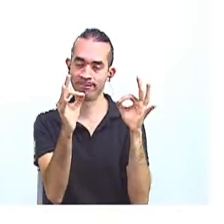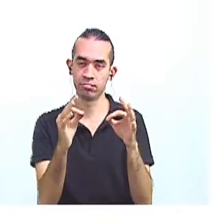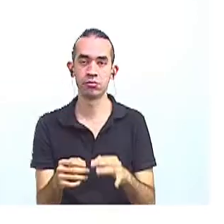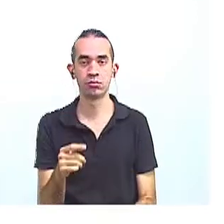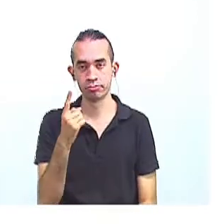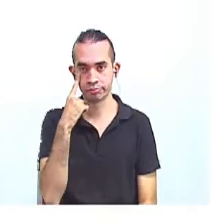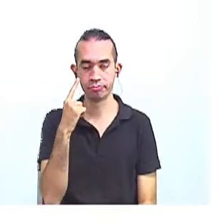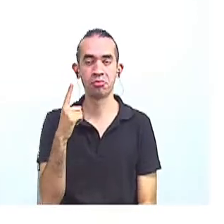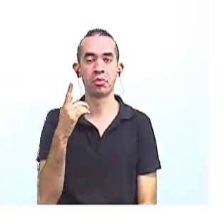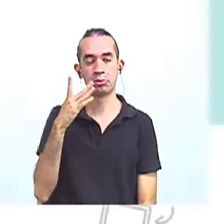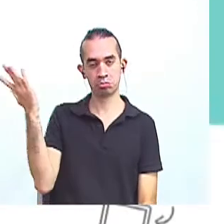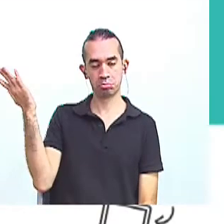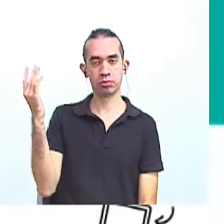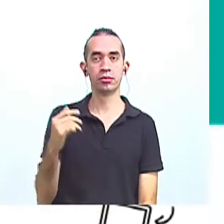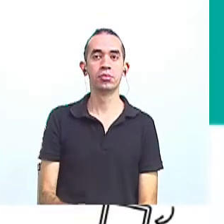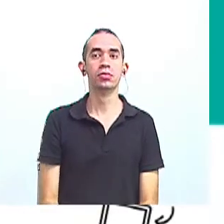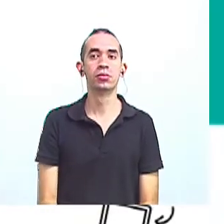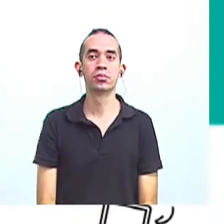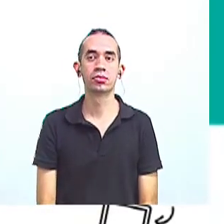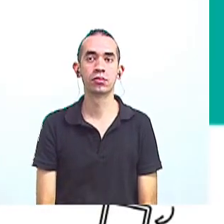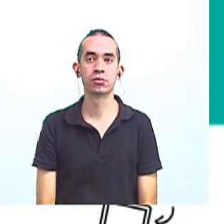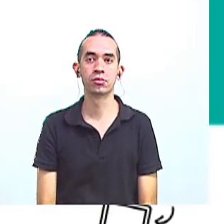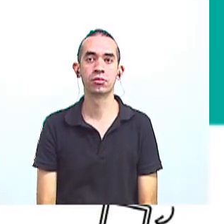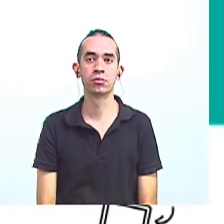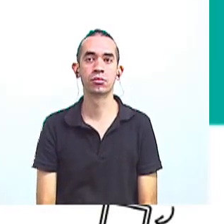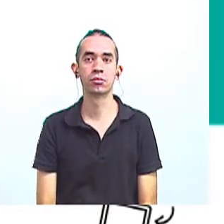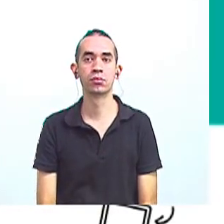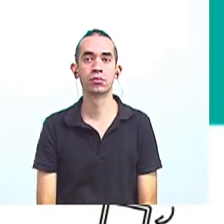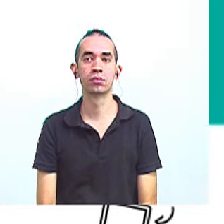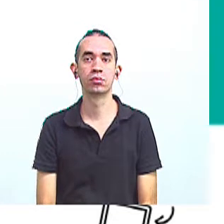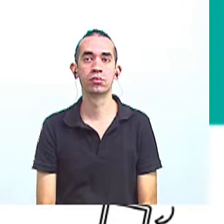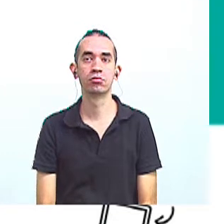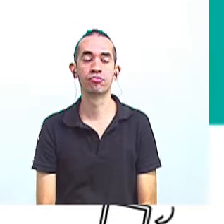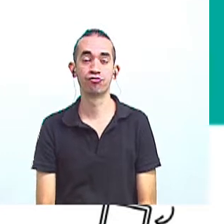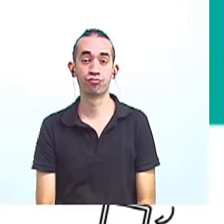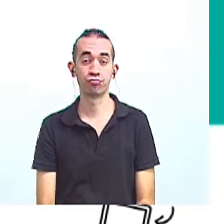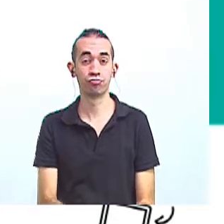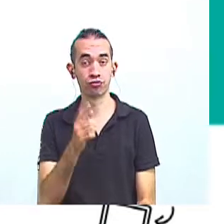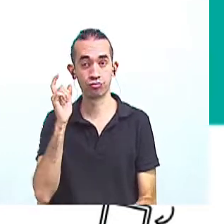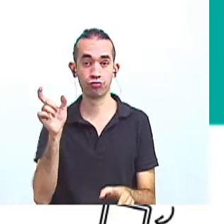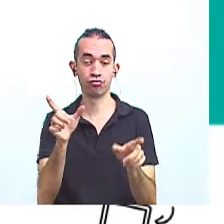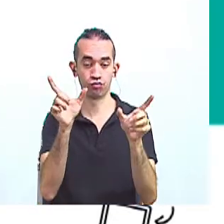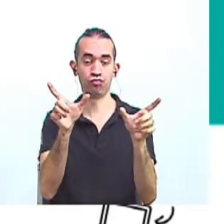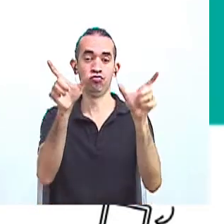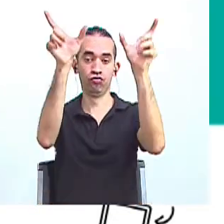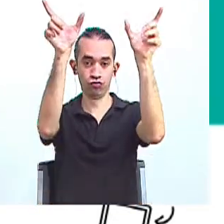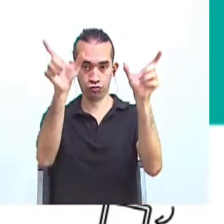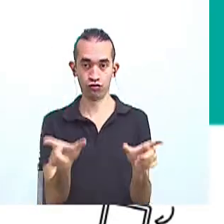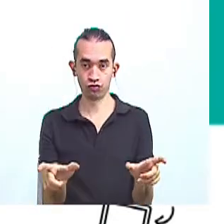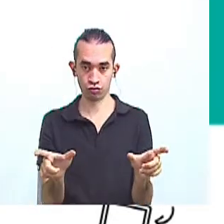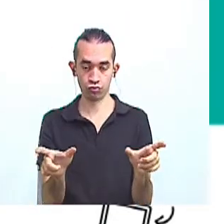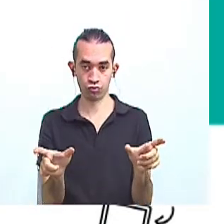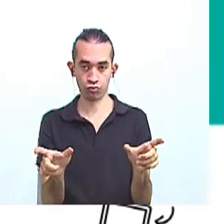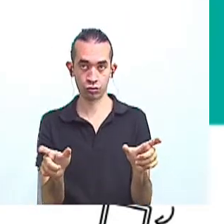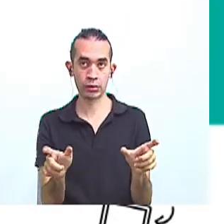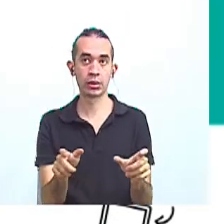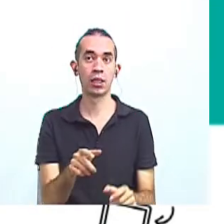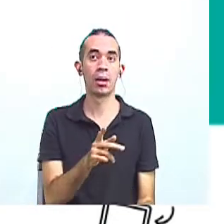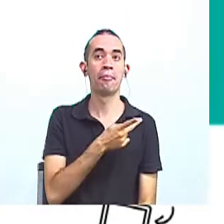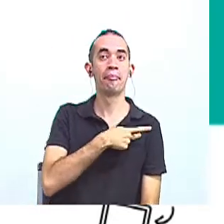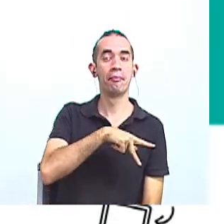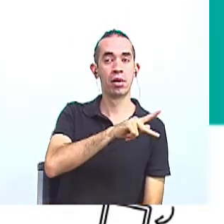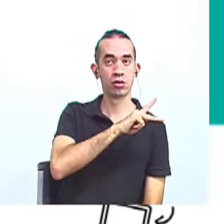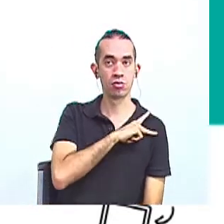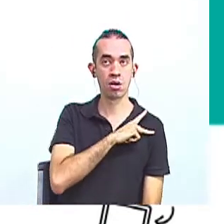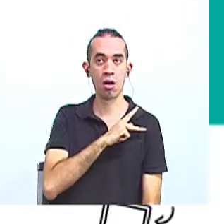this infographic. So there you see that we have two different columns, one for personal point of view, one